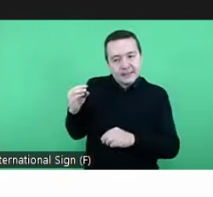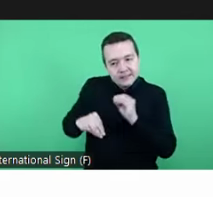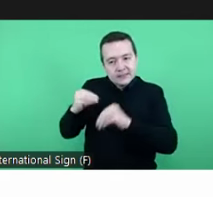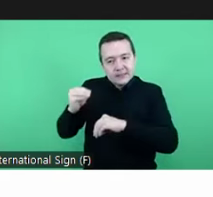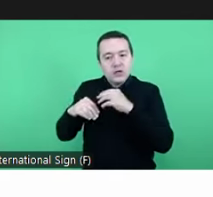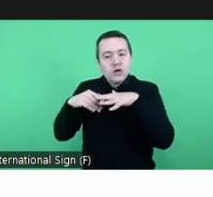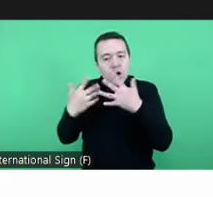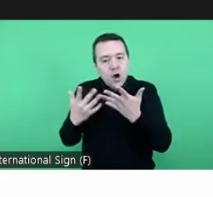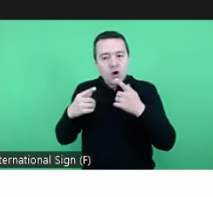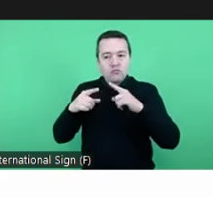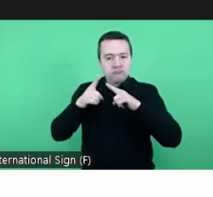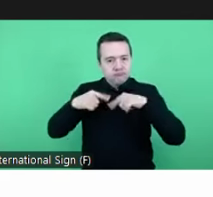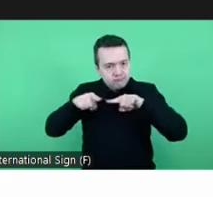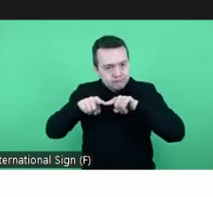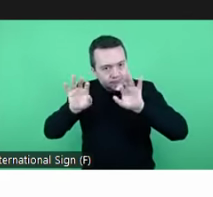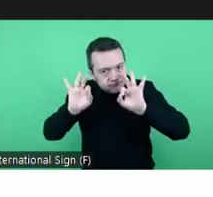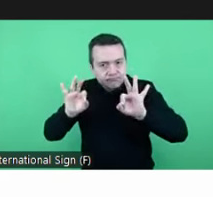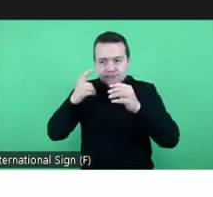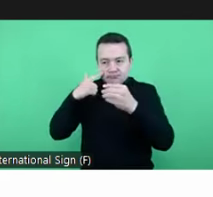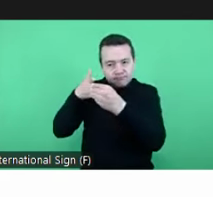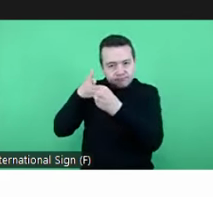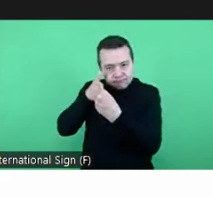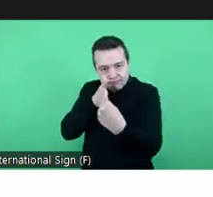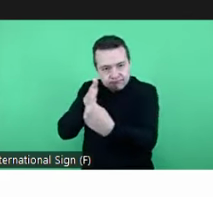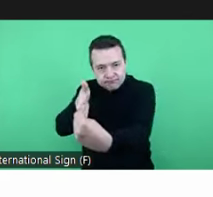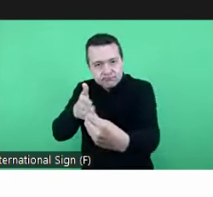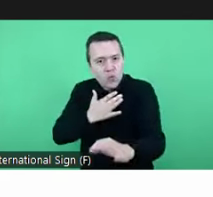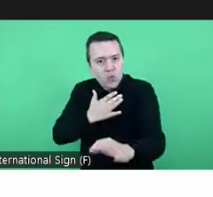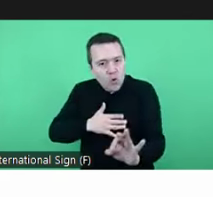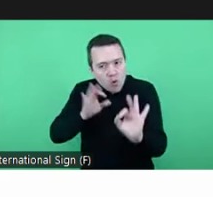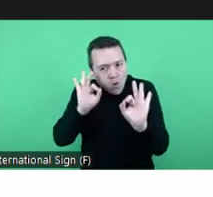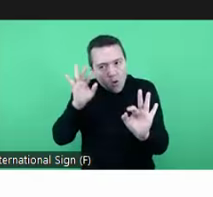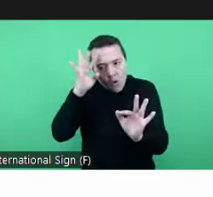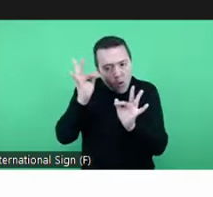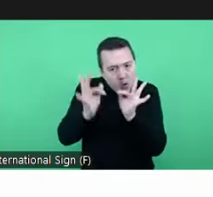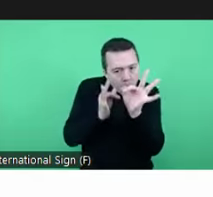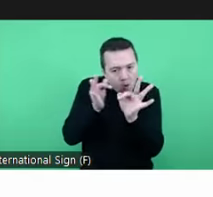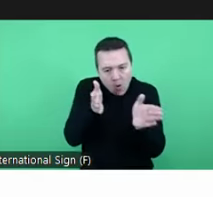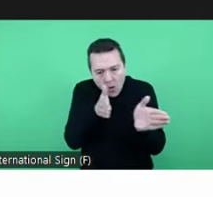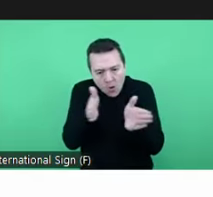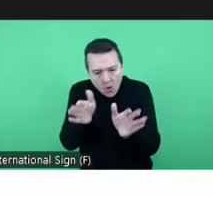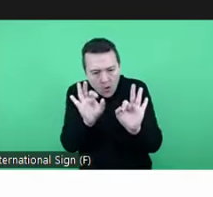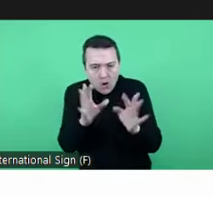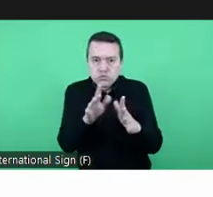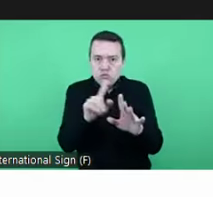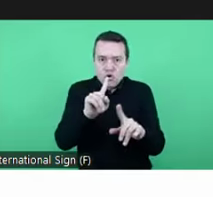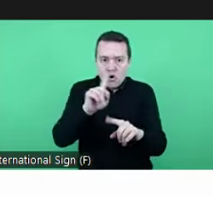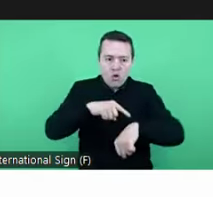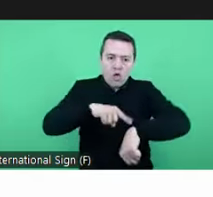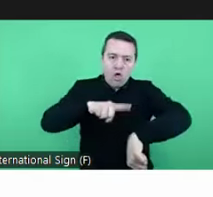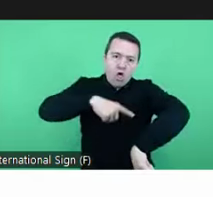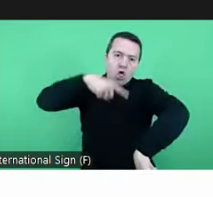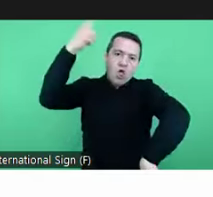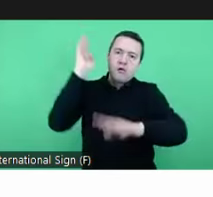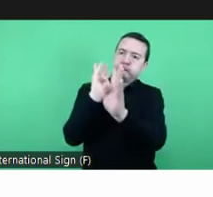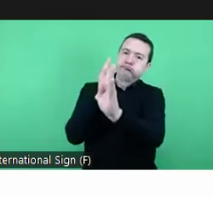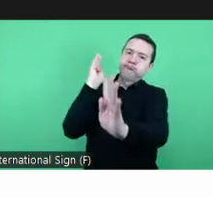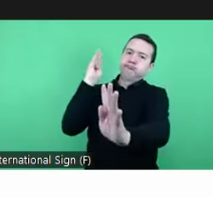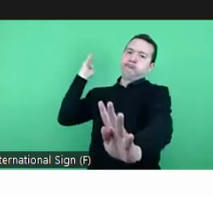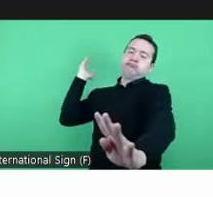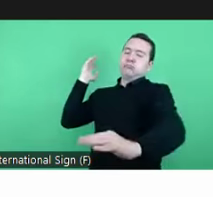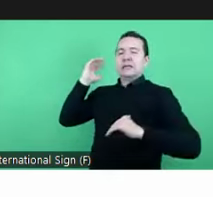there's an effort from a commission in UNASA aimed at defining strategies for reducing